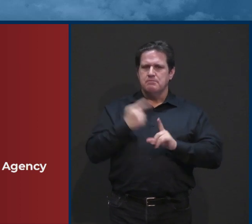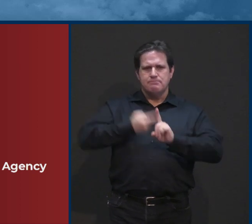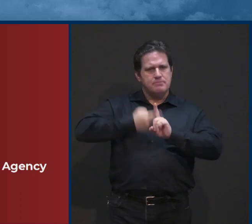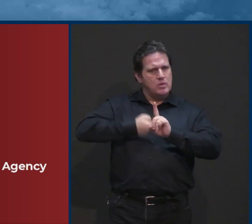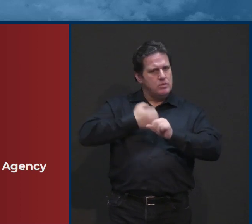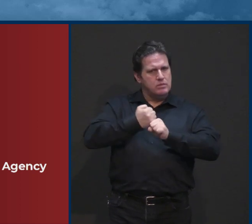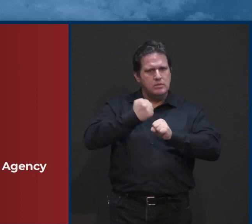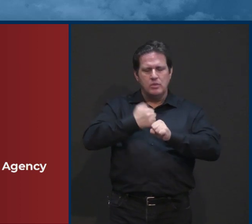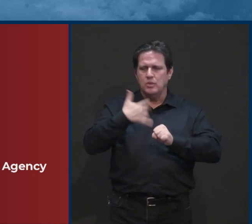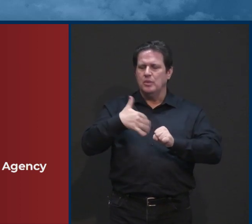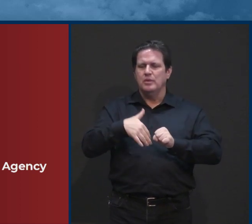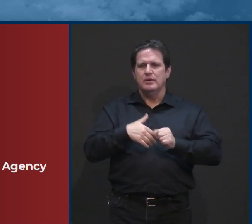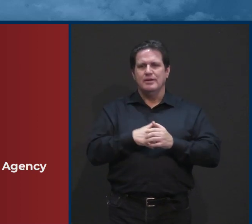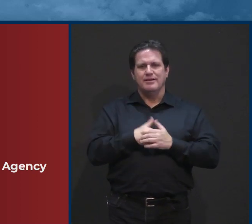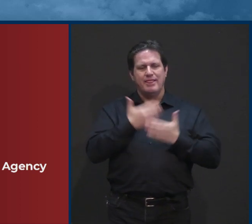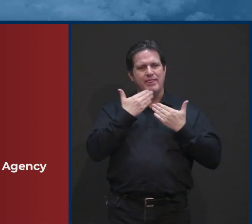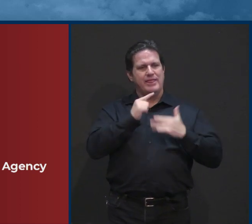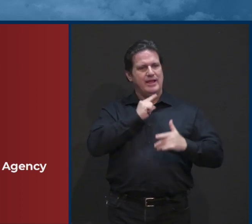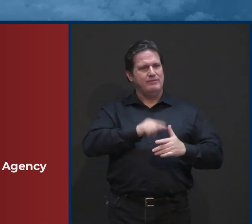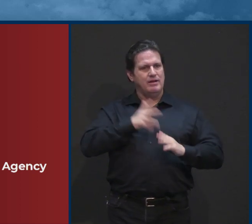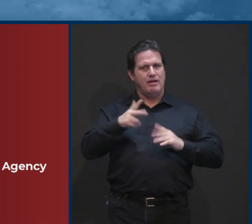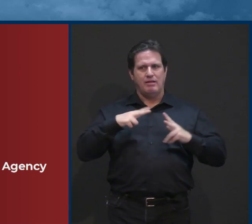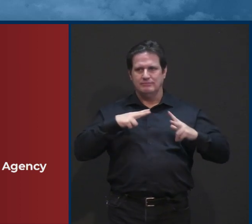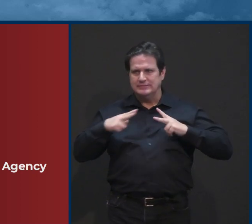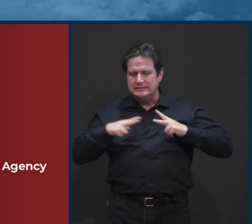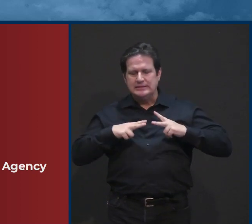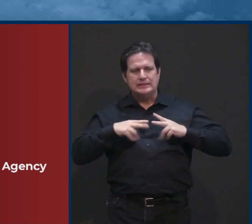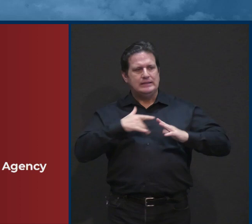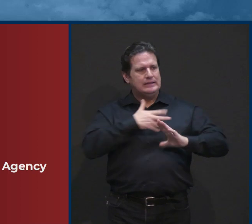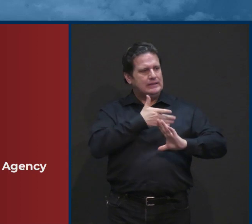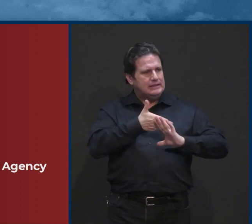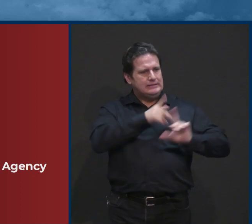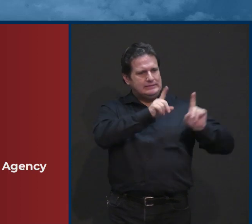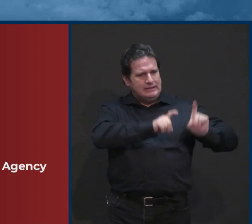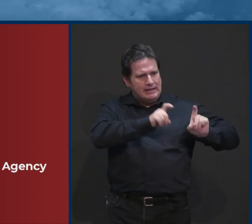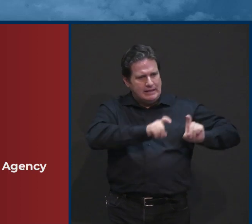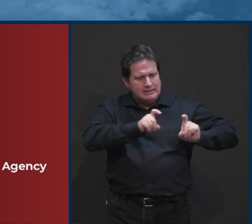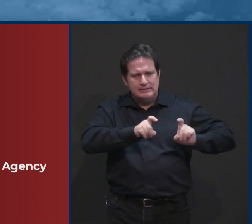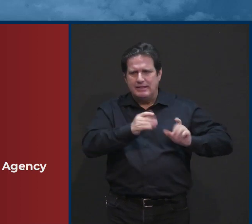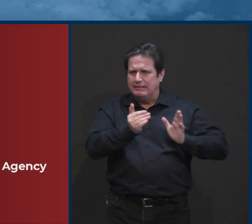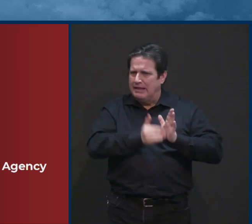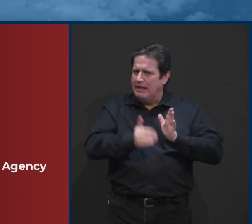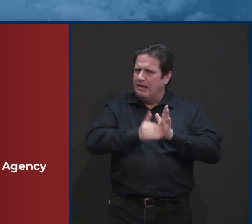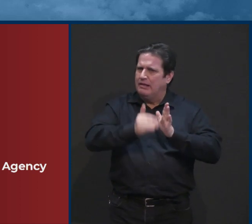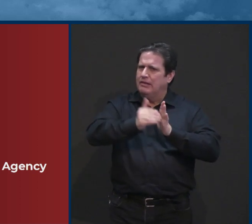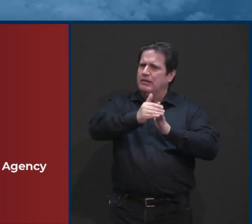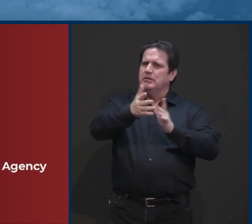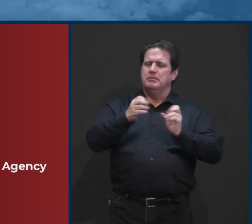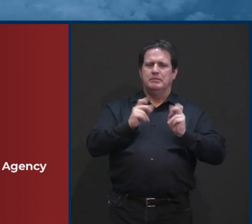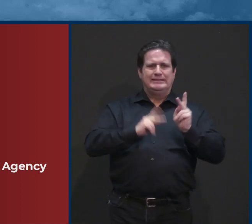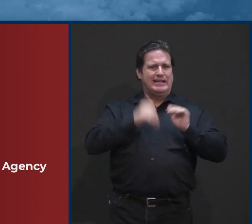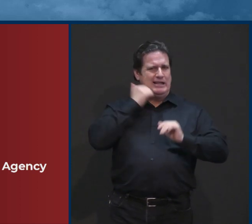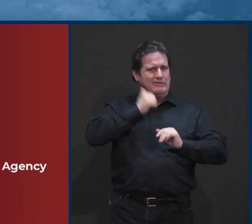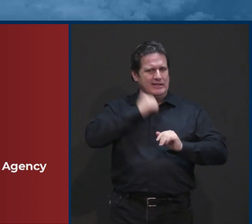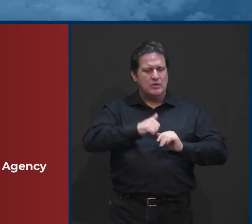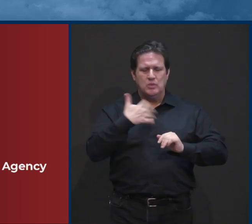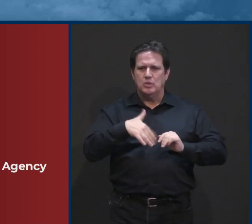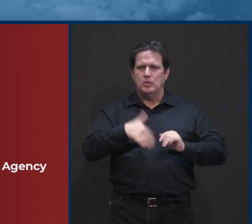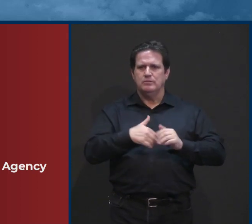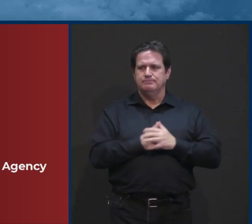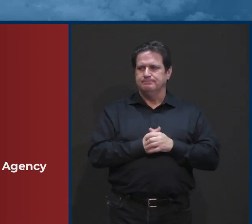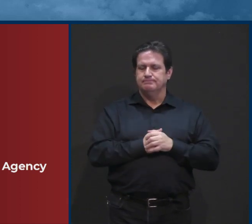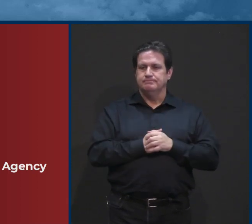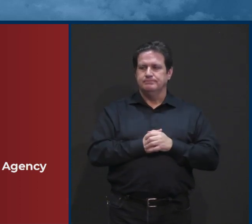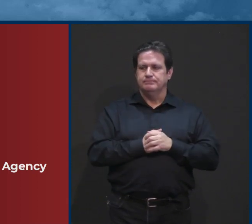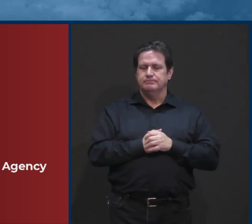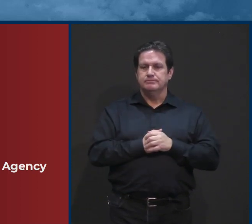particular the run up here to the Thanksgiving holiday is just tens of thousands of people getting tested on a day-to-day basis, believe it or